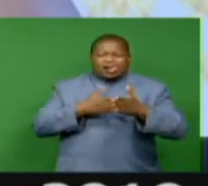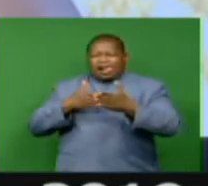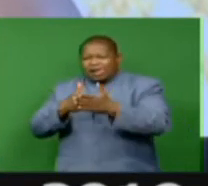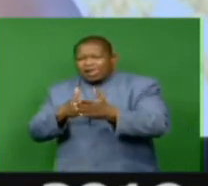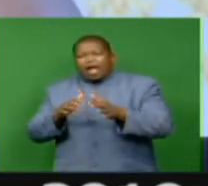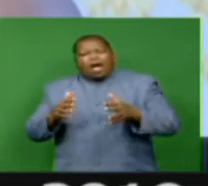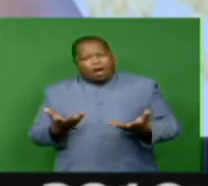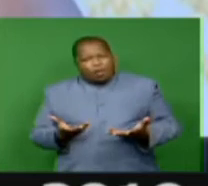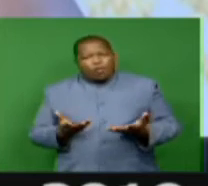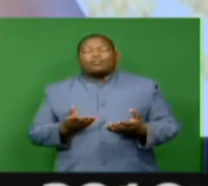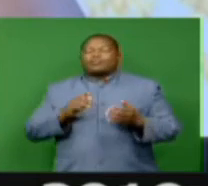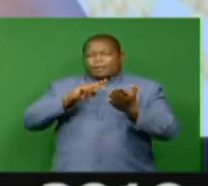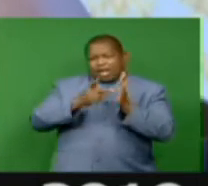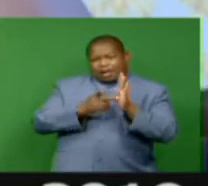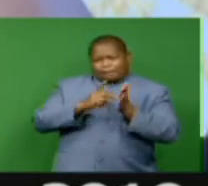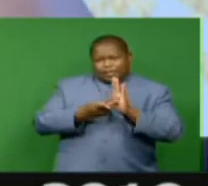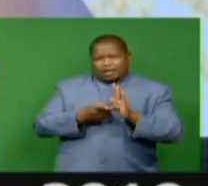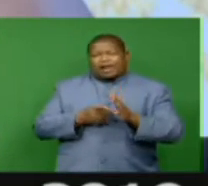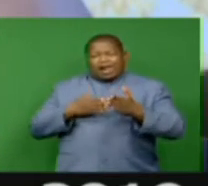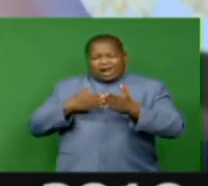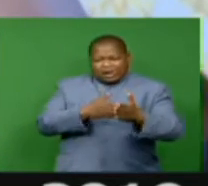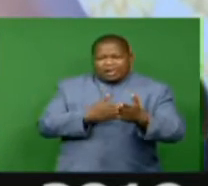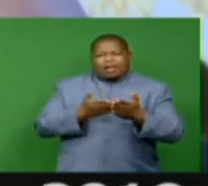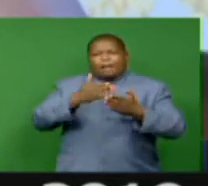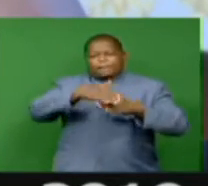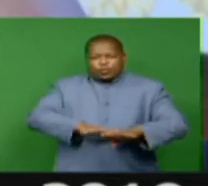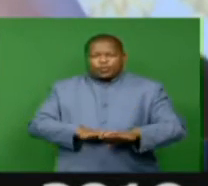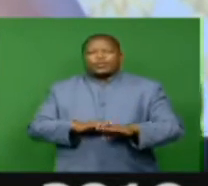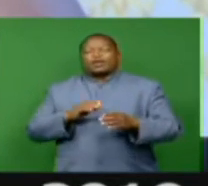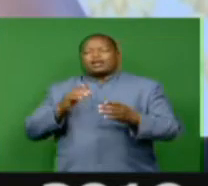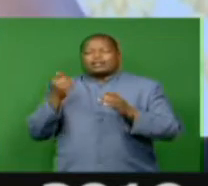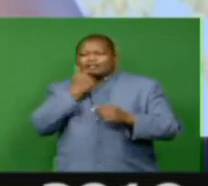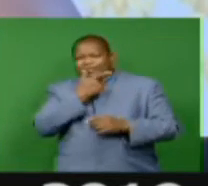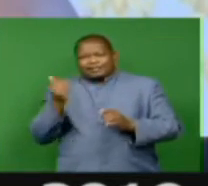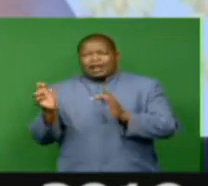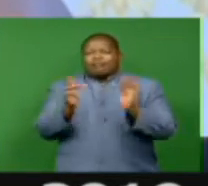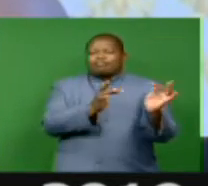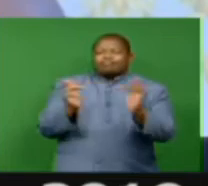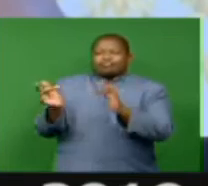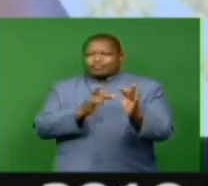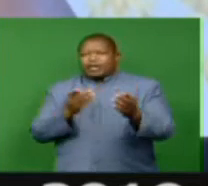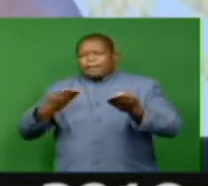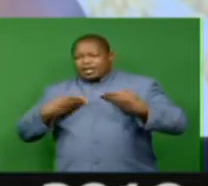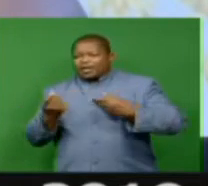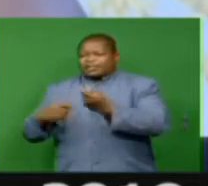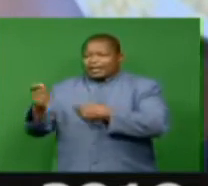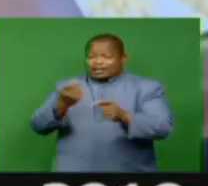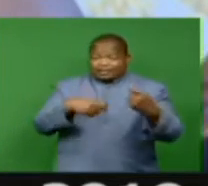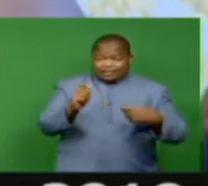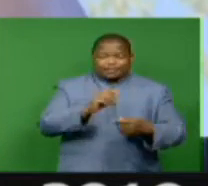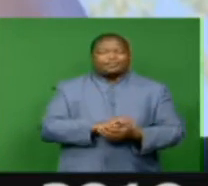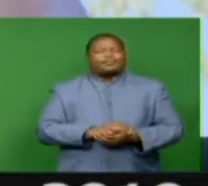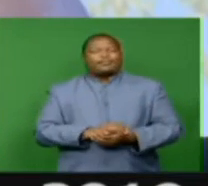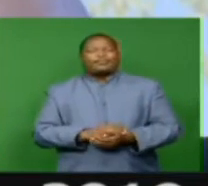inhibiting intra-Africa trade. And from those deliberations, I have no doubt, Your Majesty,